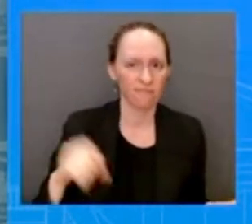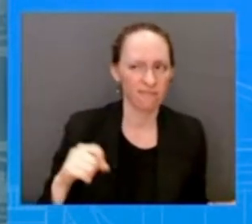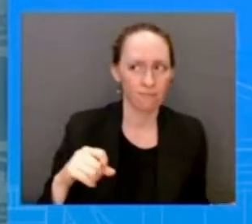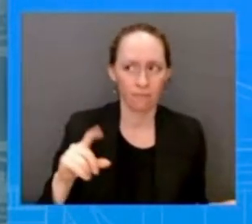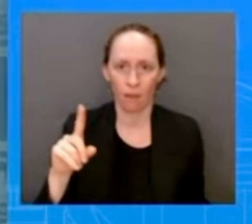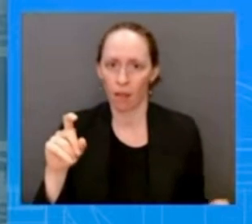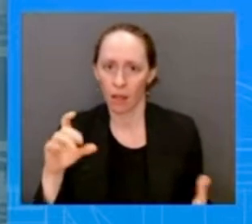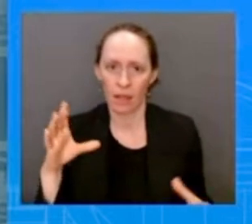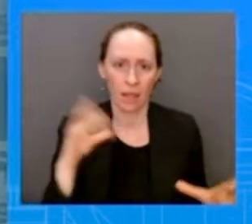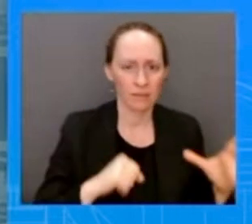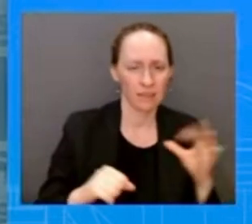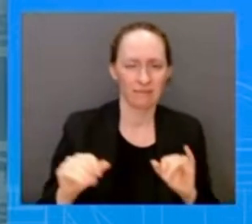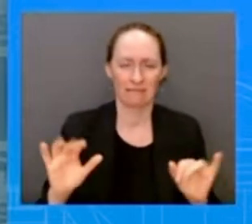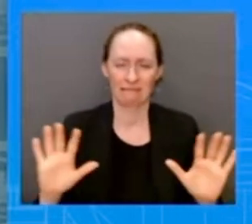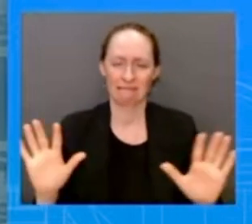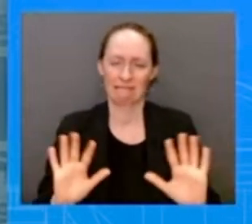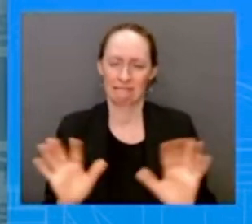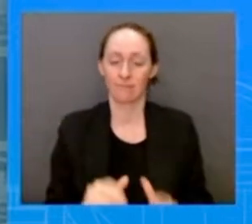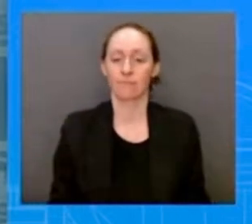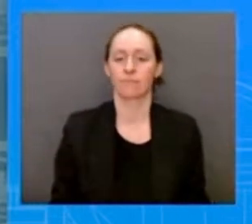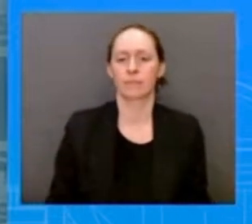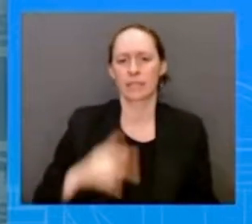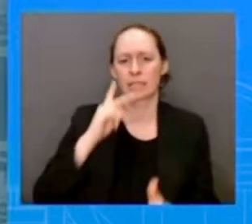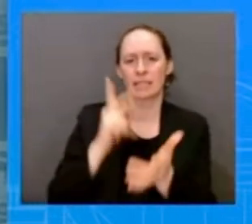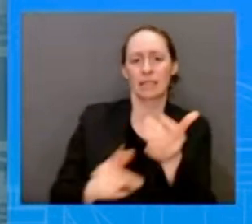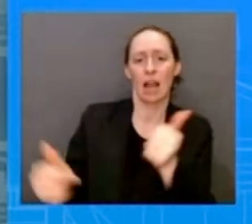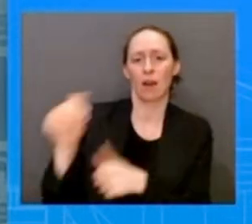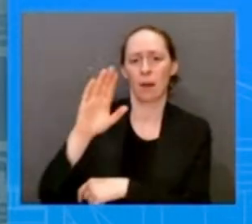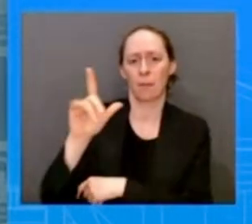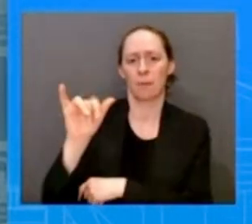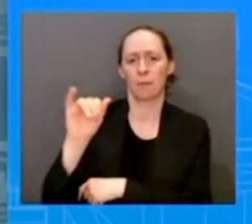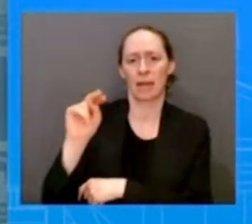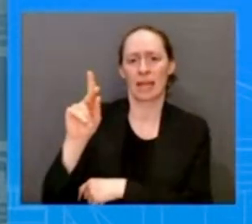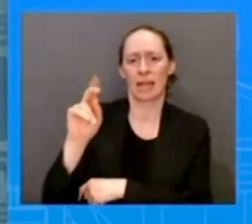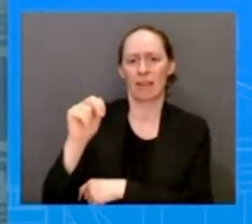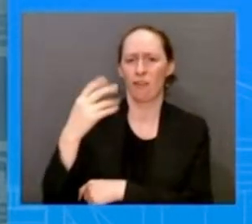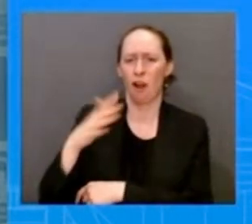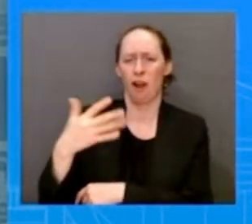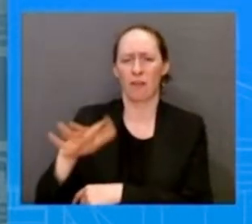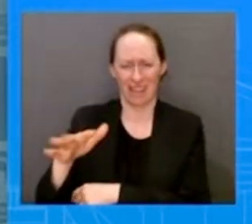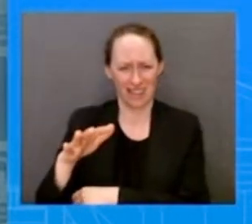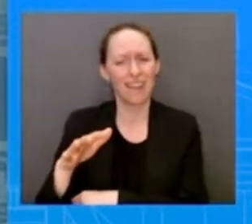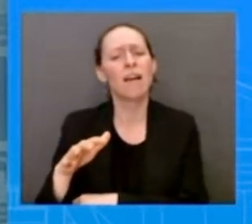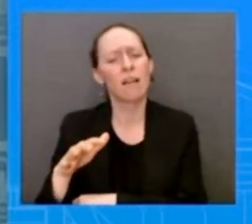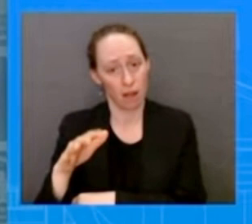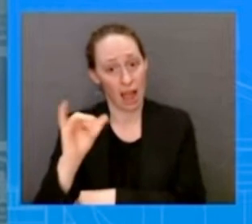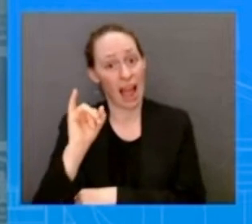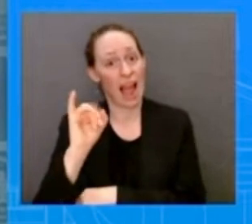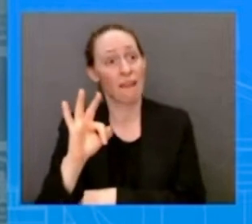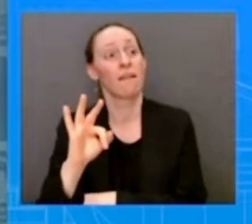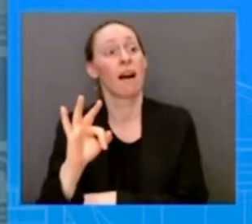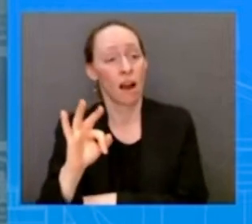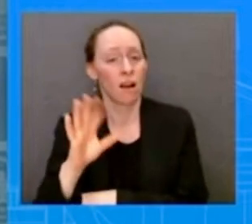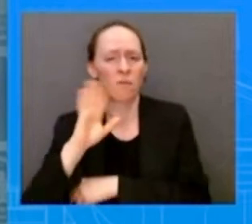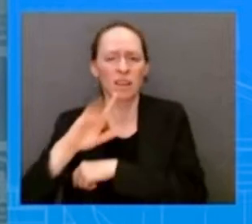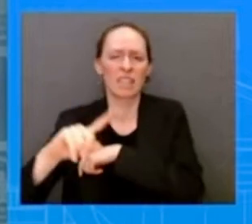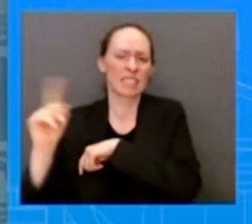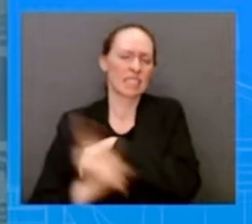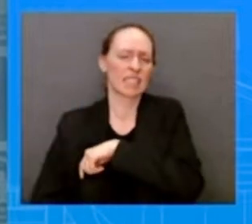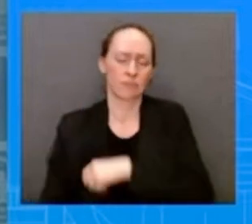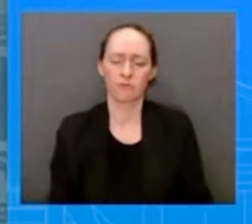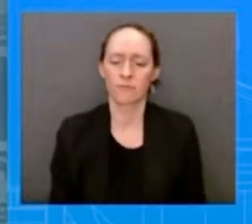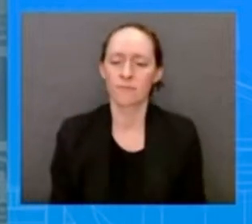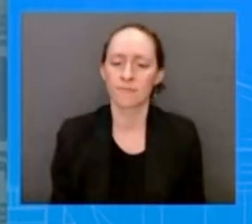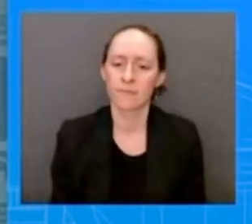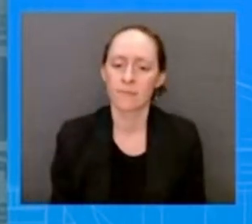be ramifications, and I think that's probably better if we just leave it at that. Thank you so much, Karine. Hi, John. So President